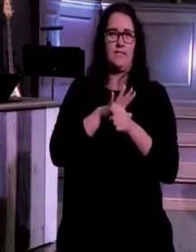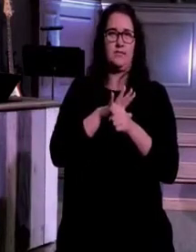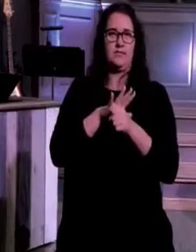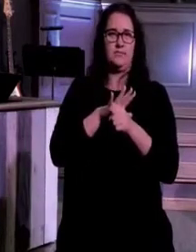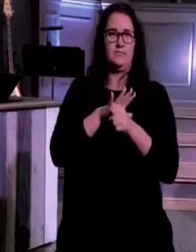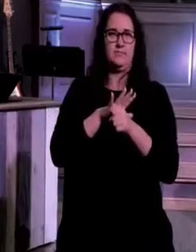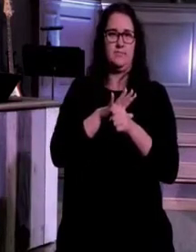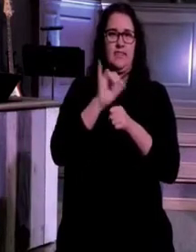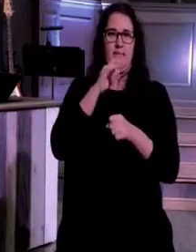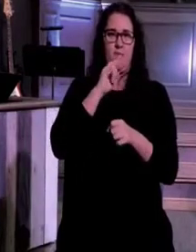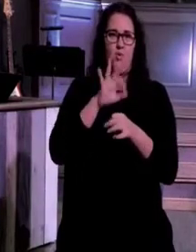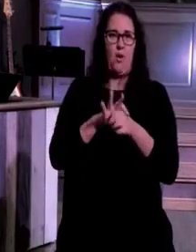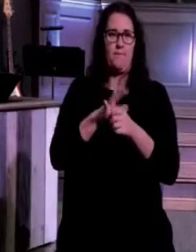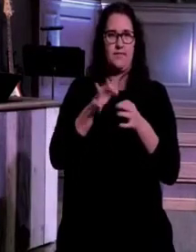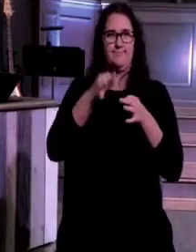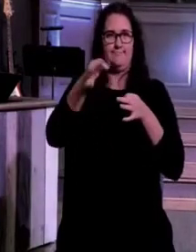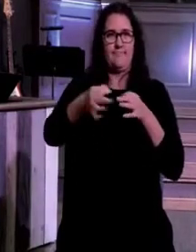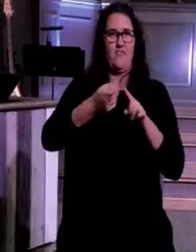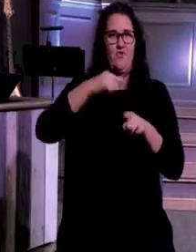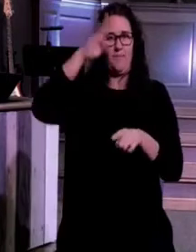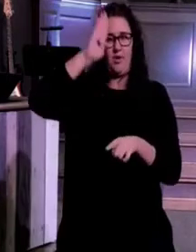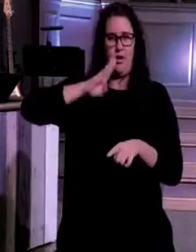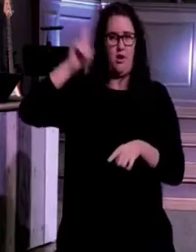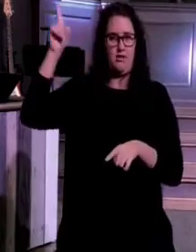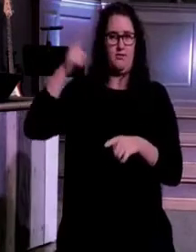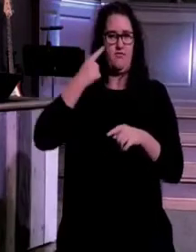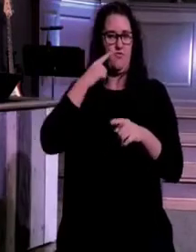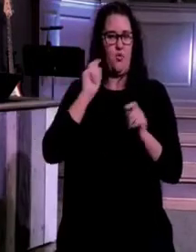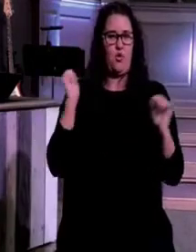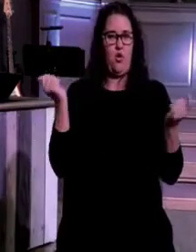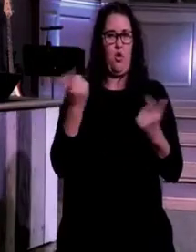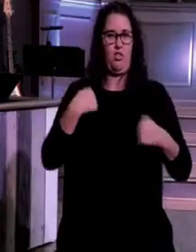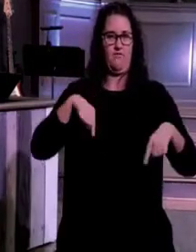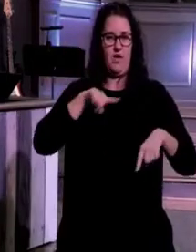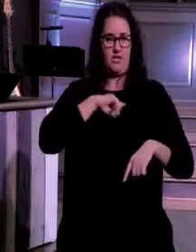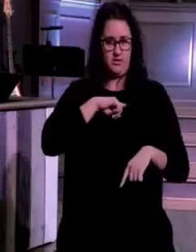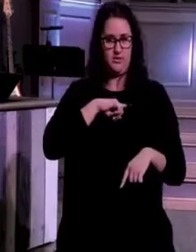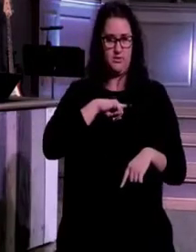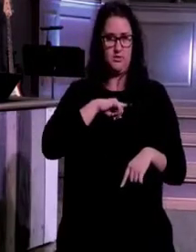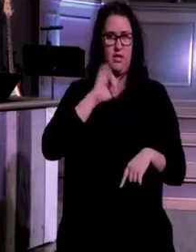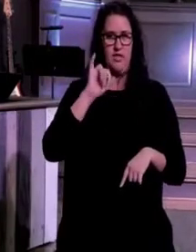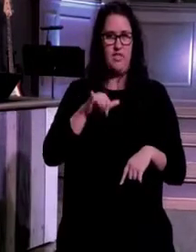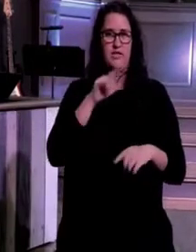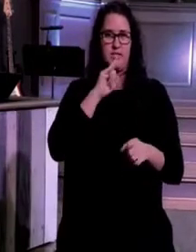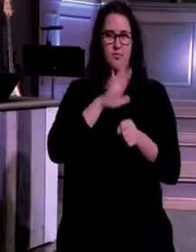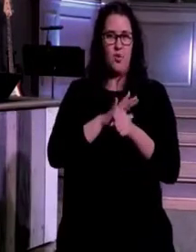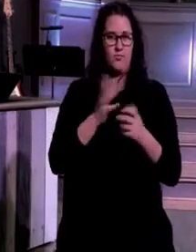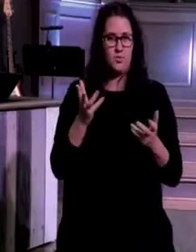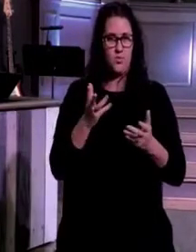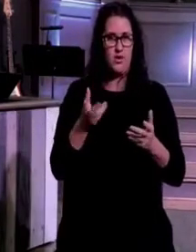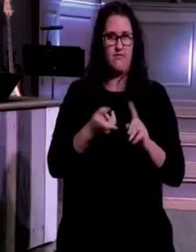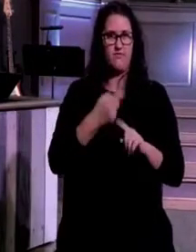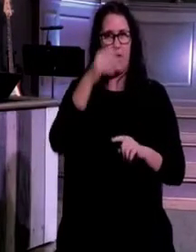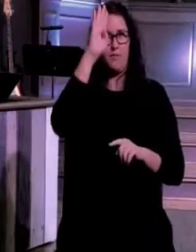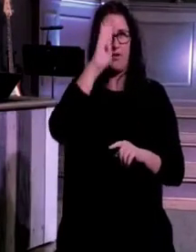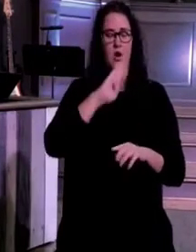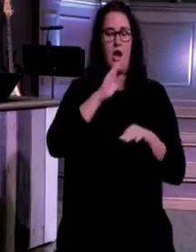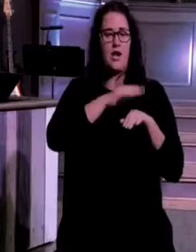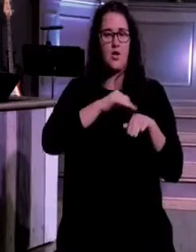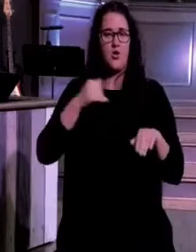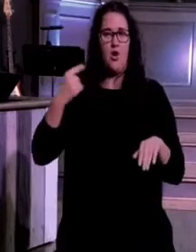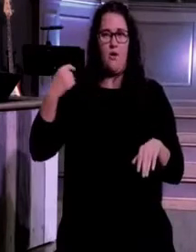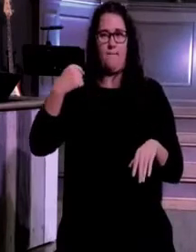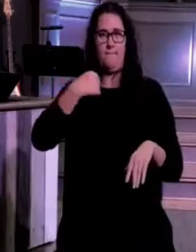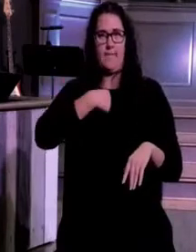The promise is extended from God to all of us. And this is the promise from God. Call unto